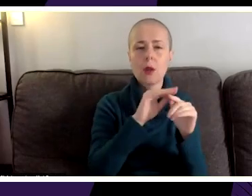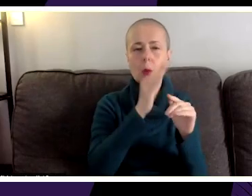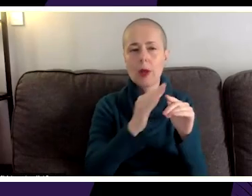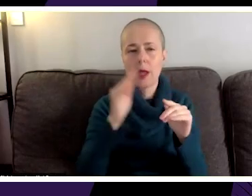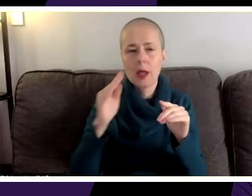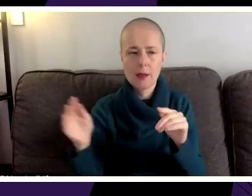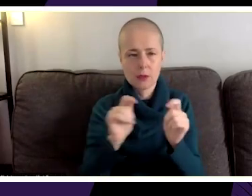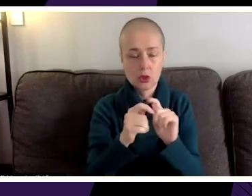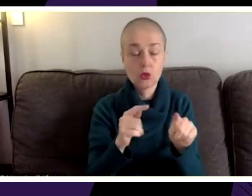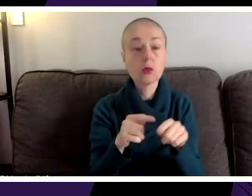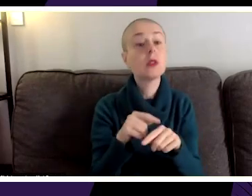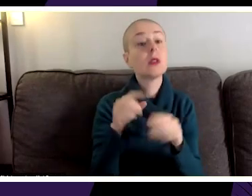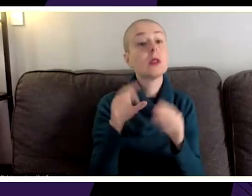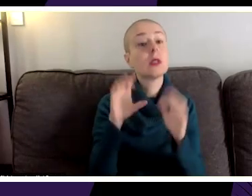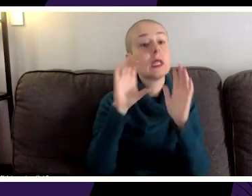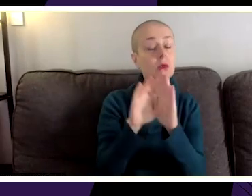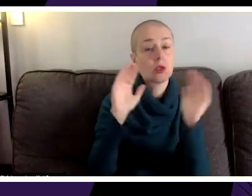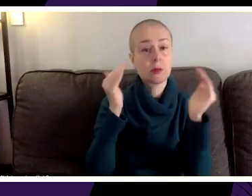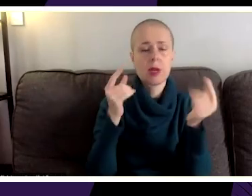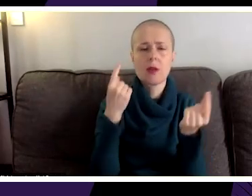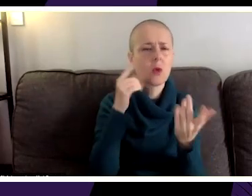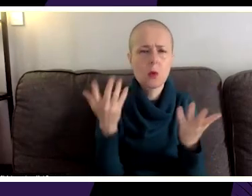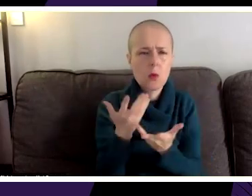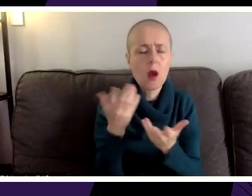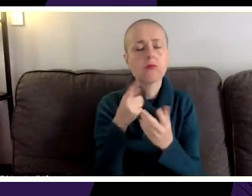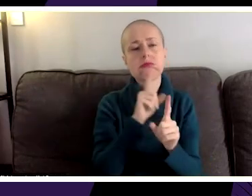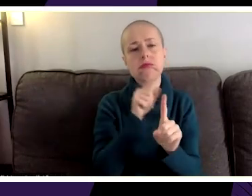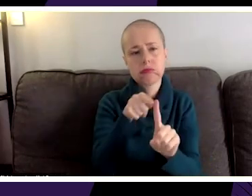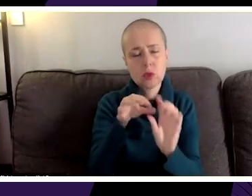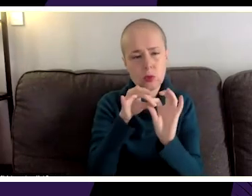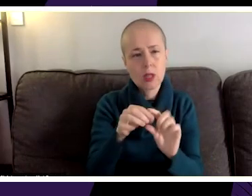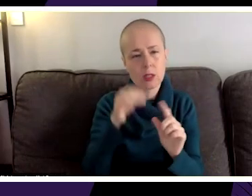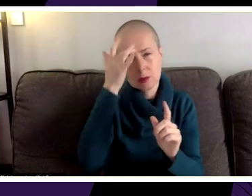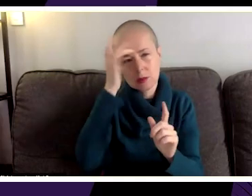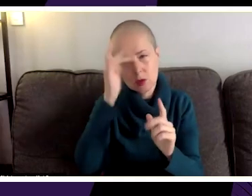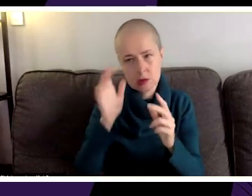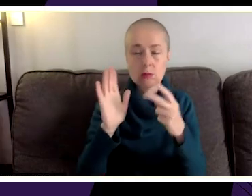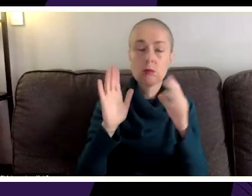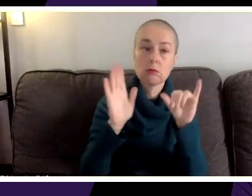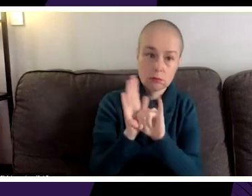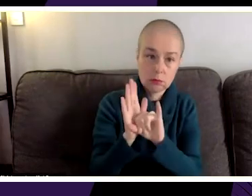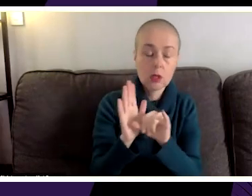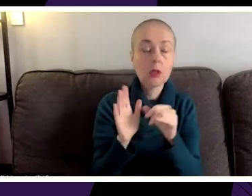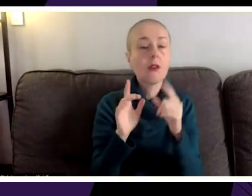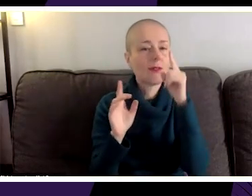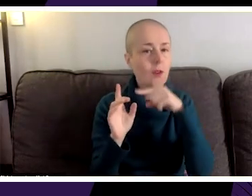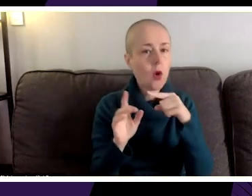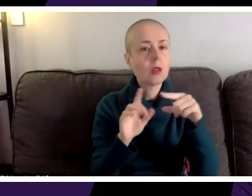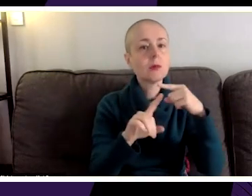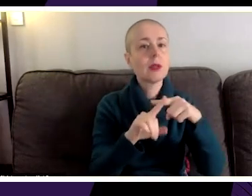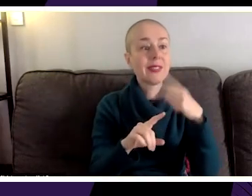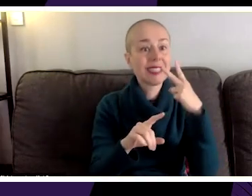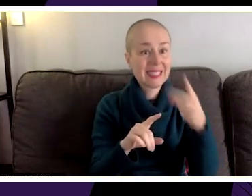have currently, is tuned for practical use. It intelligently filters out false positive caused by these minor